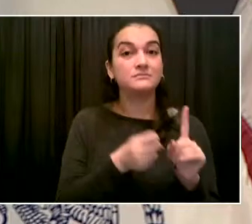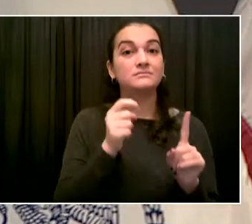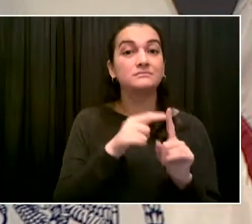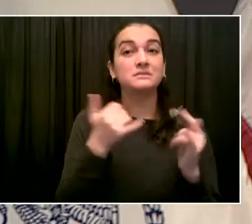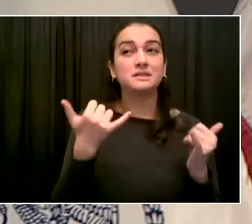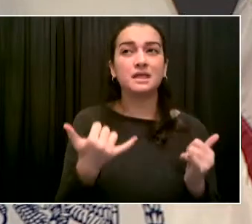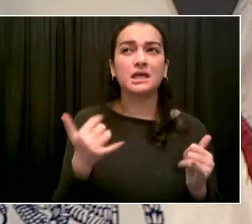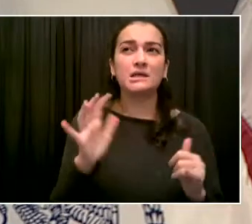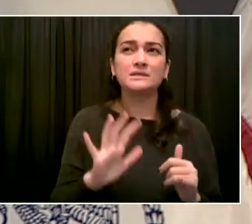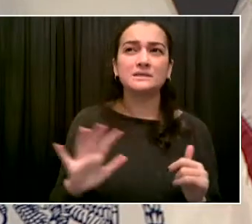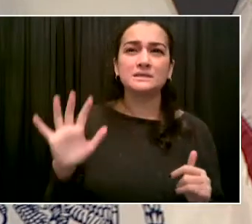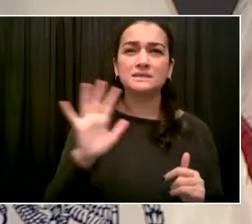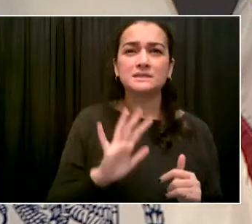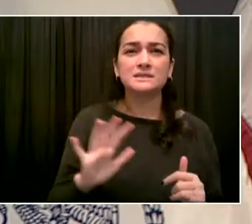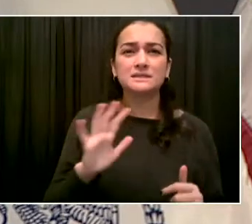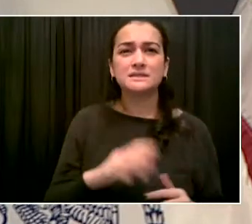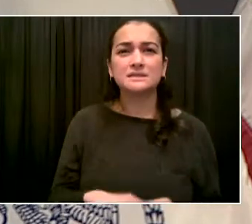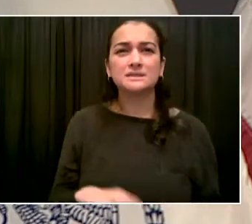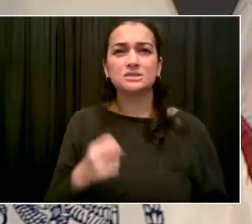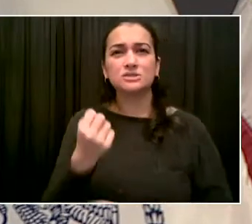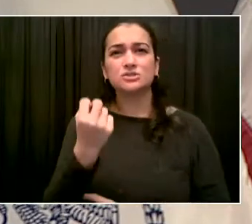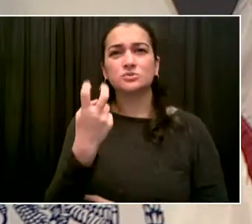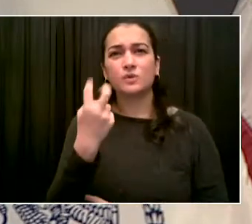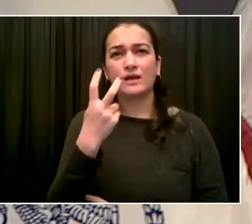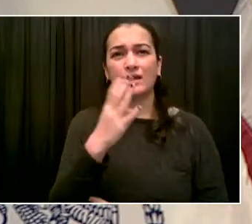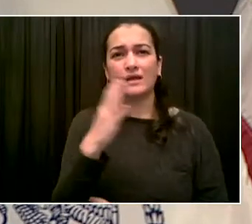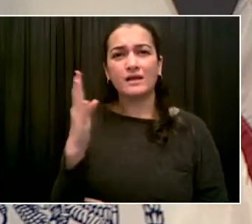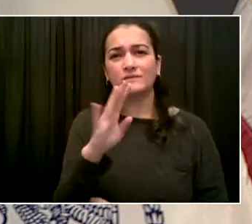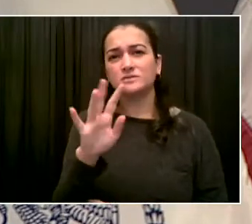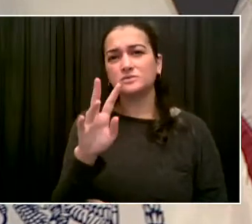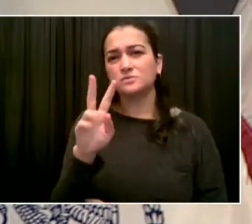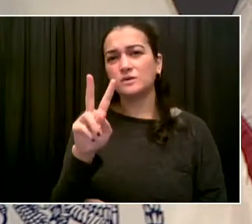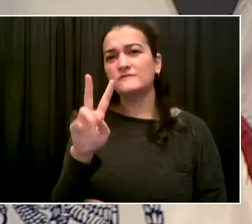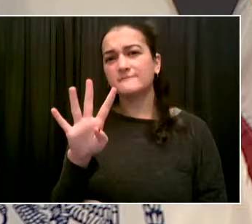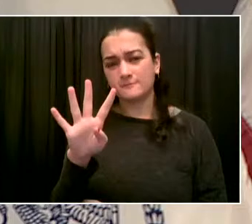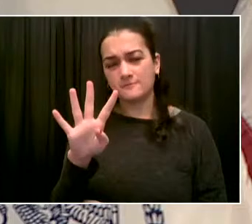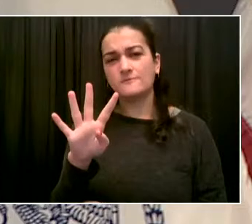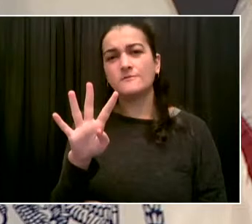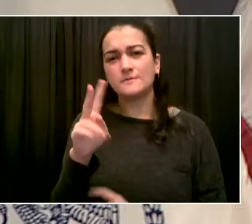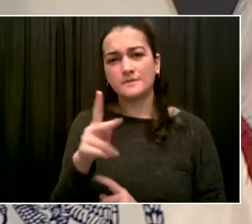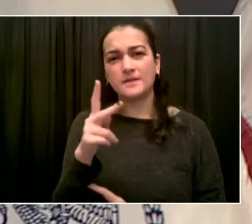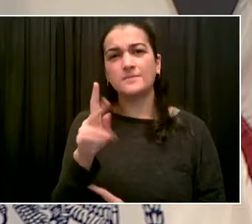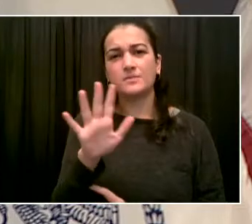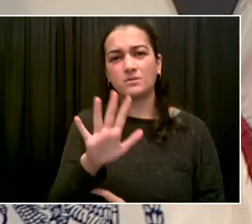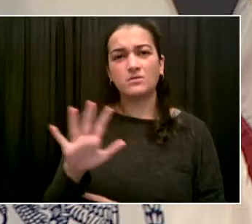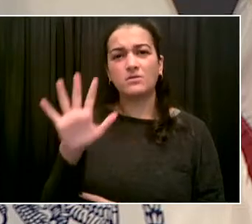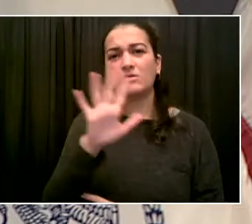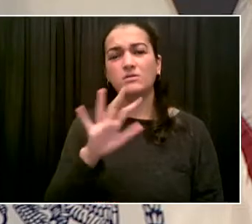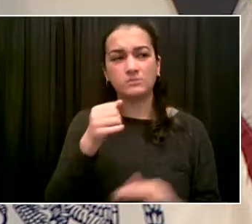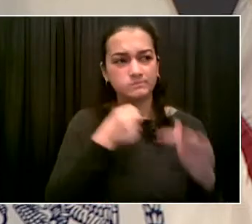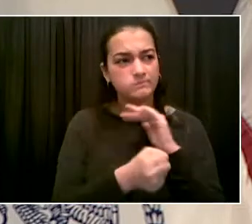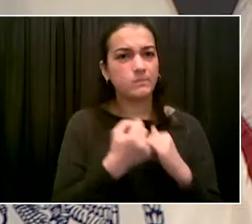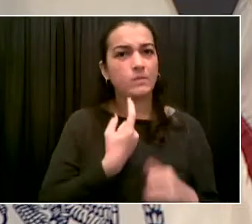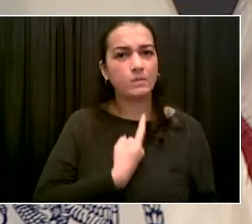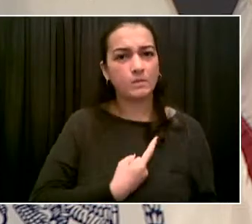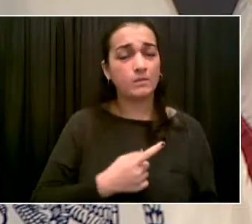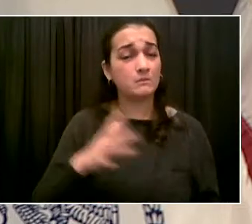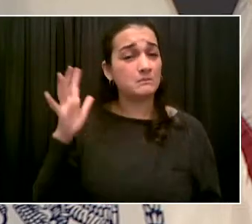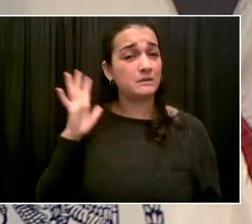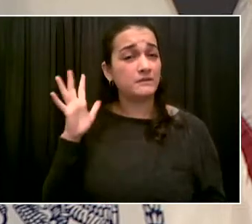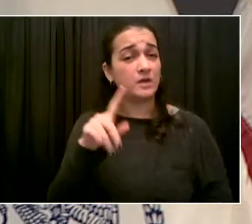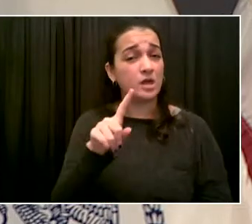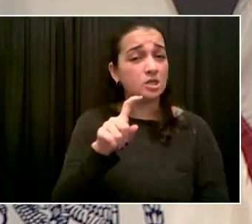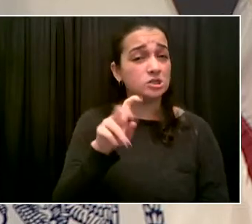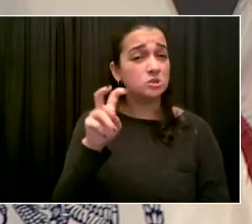compared to hundreds in the past. It must be ended. I'm very hopeful in the next few weeks all the pieces will be in place. We did